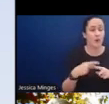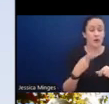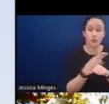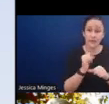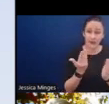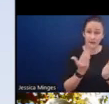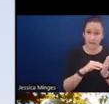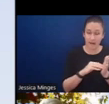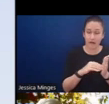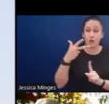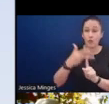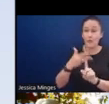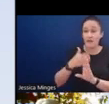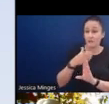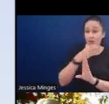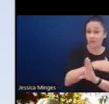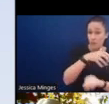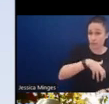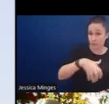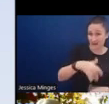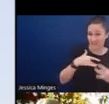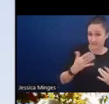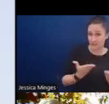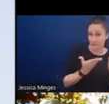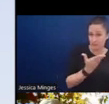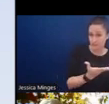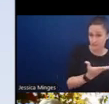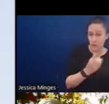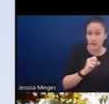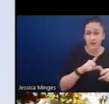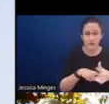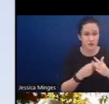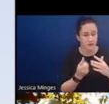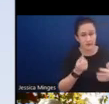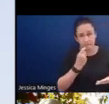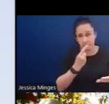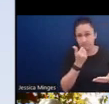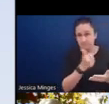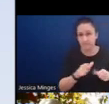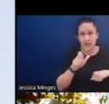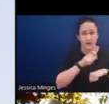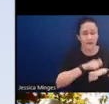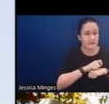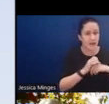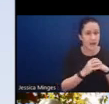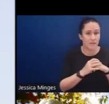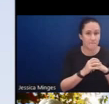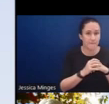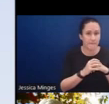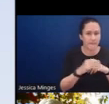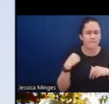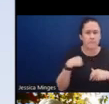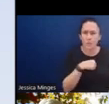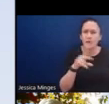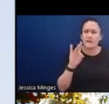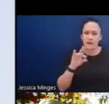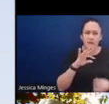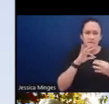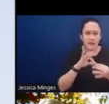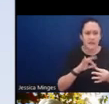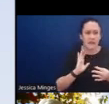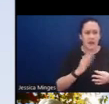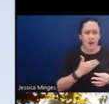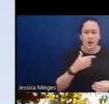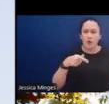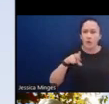again, 3 months before pregnancy is recommended. You can start taking them anytime. And we did, based on our qualitative